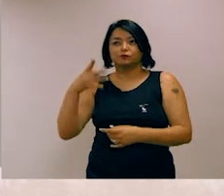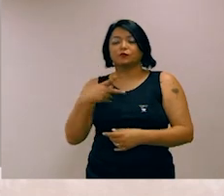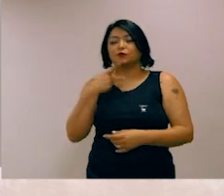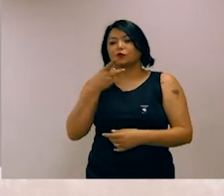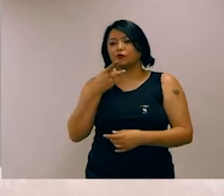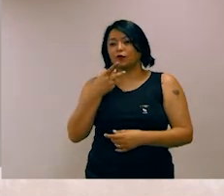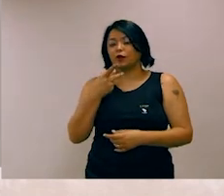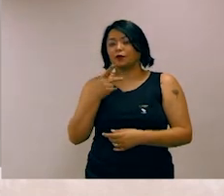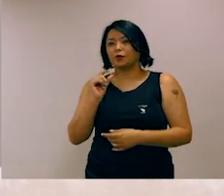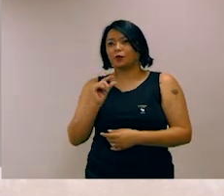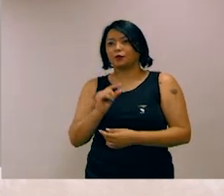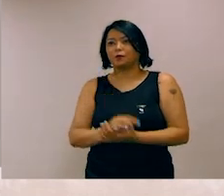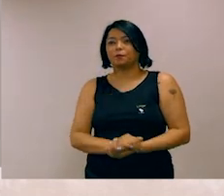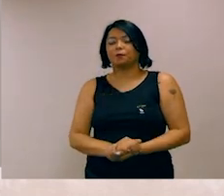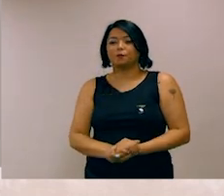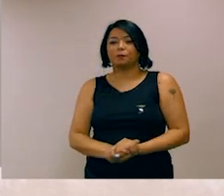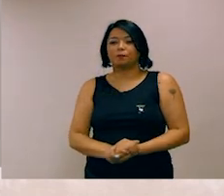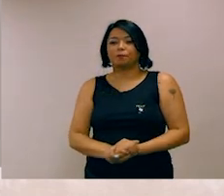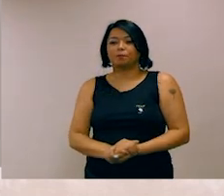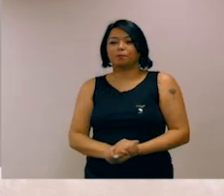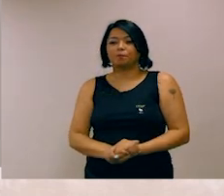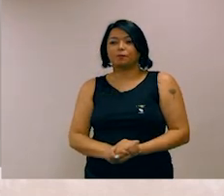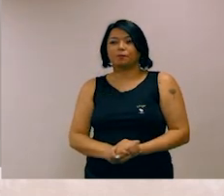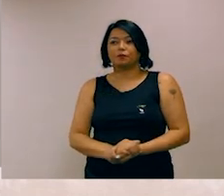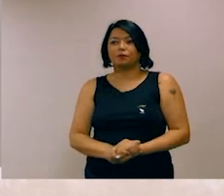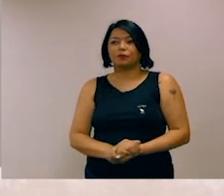I would just like to mention,